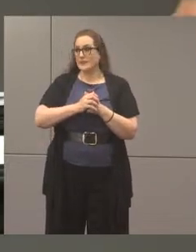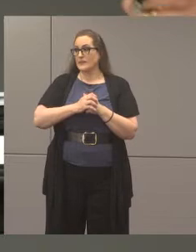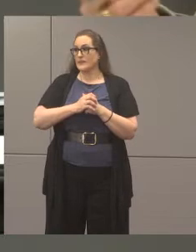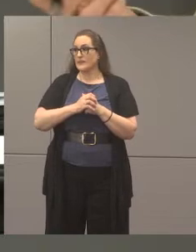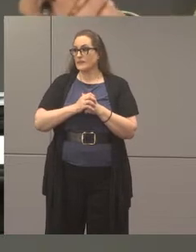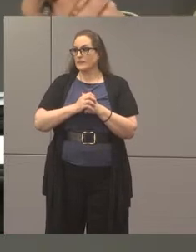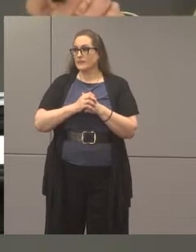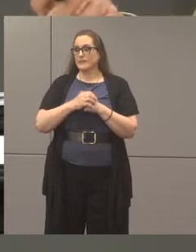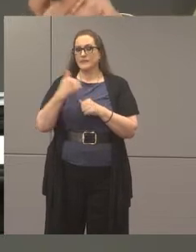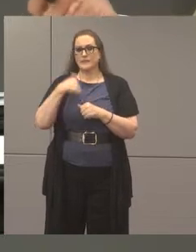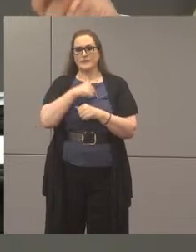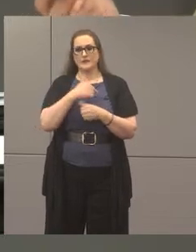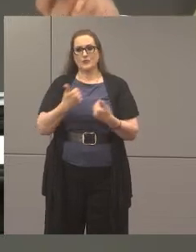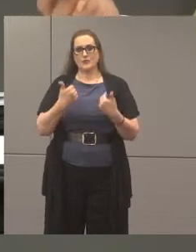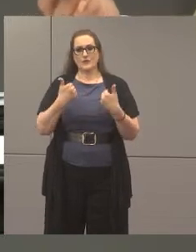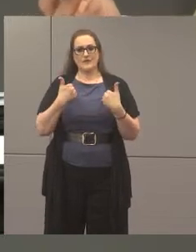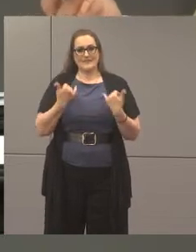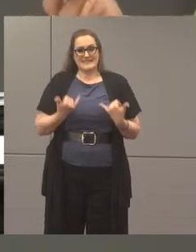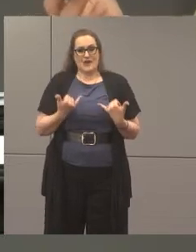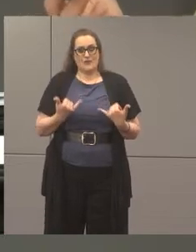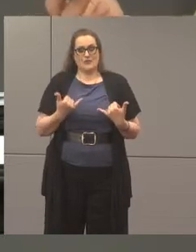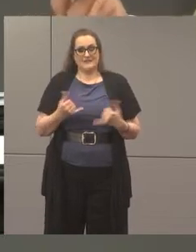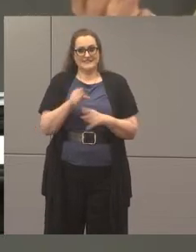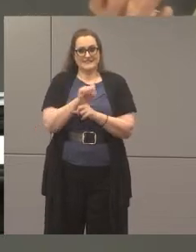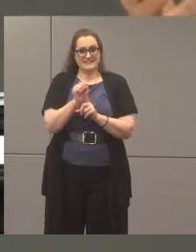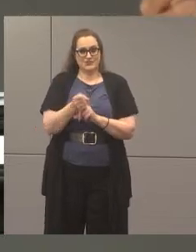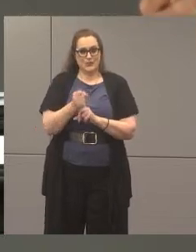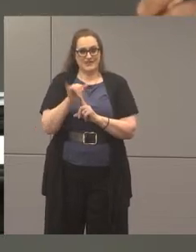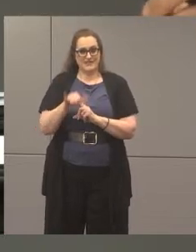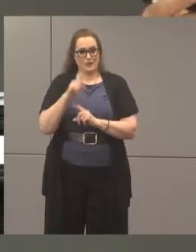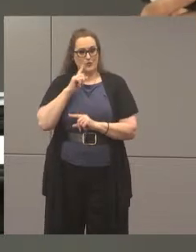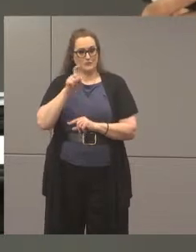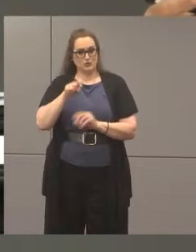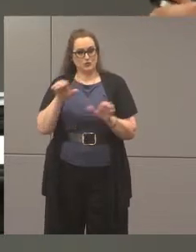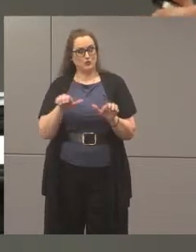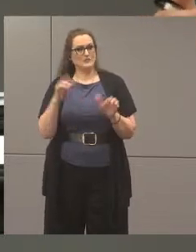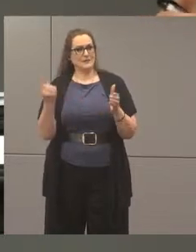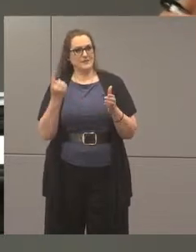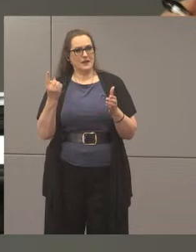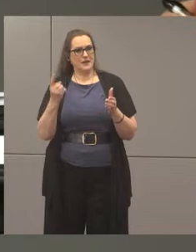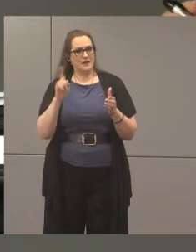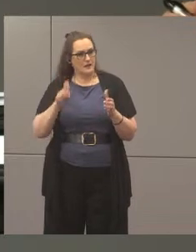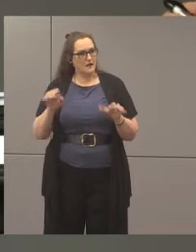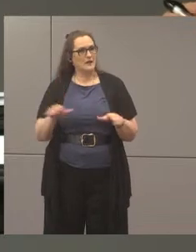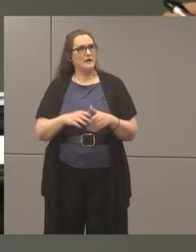And we're now at this situation where we're supposed to do something.